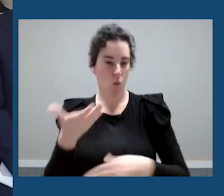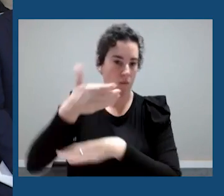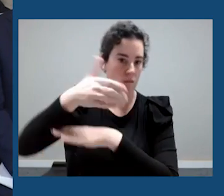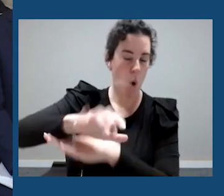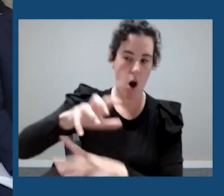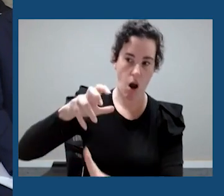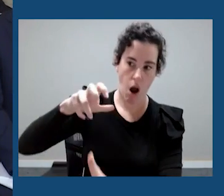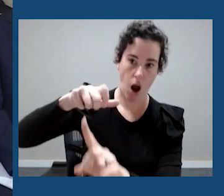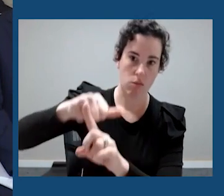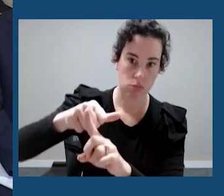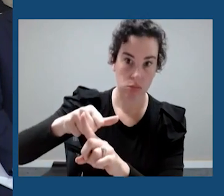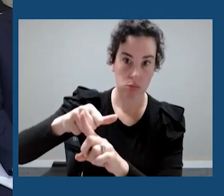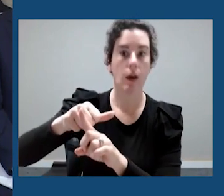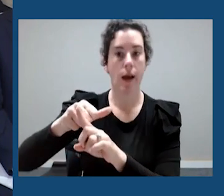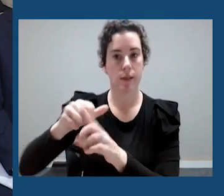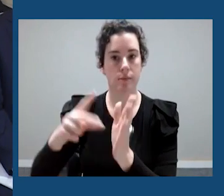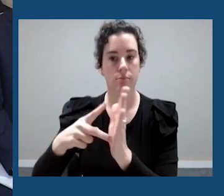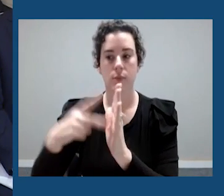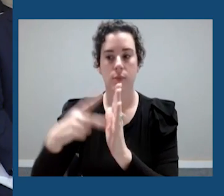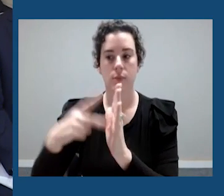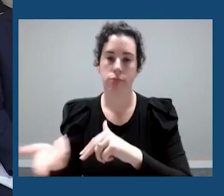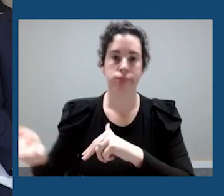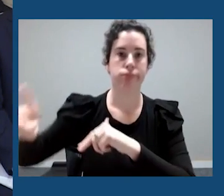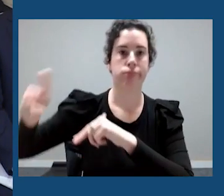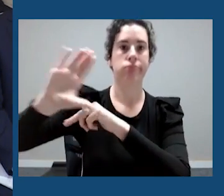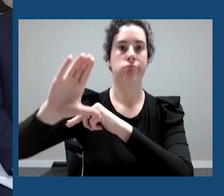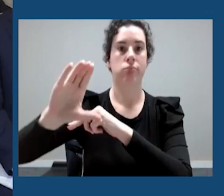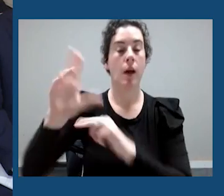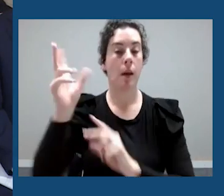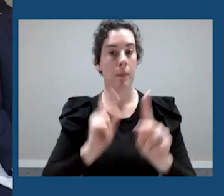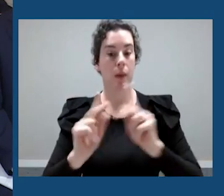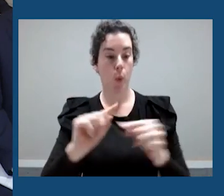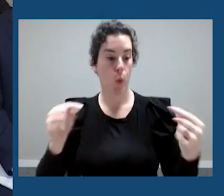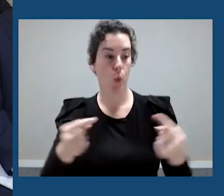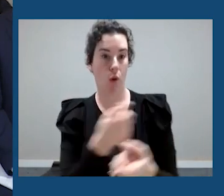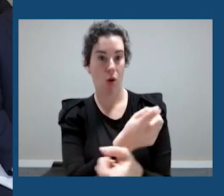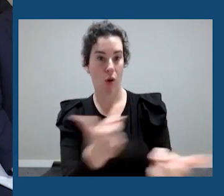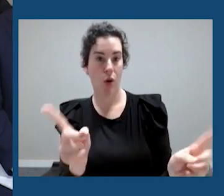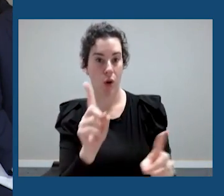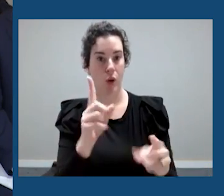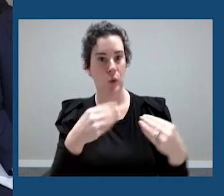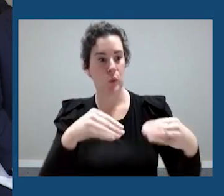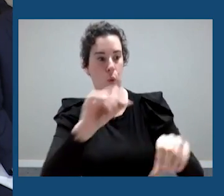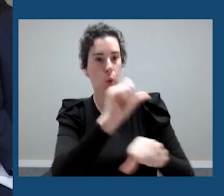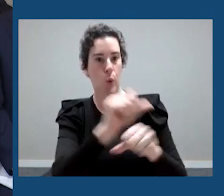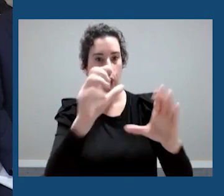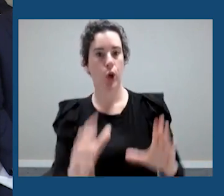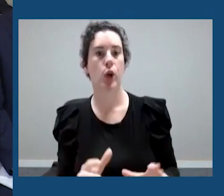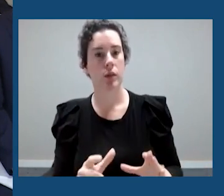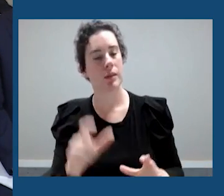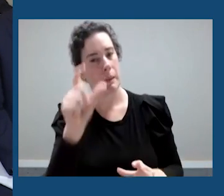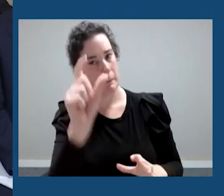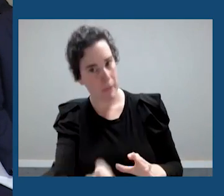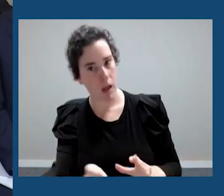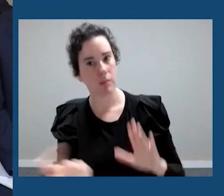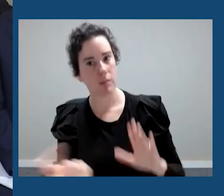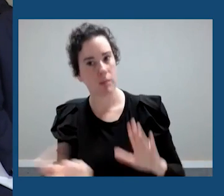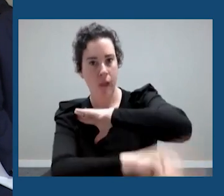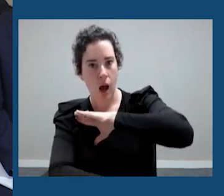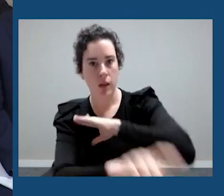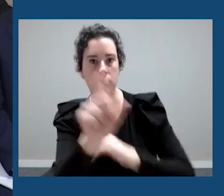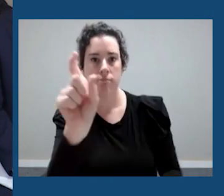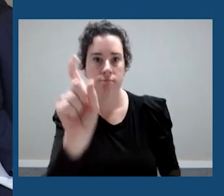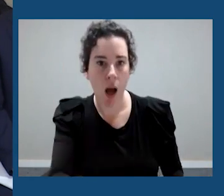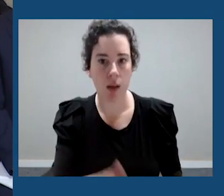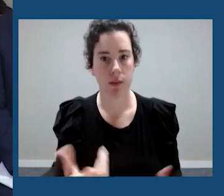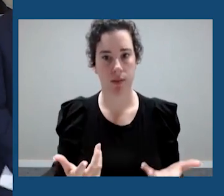doubled. So those who harm our retail workers must pay a steep price and a punishment that